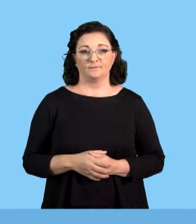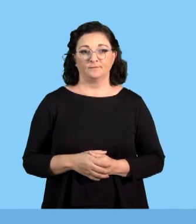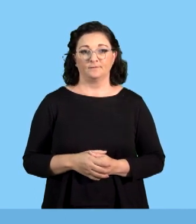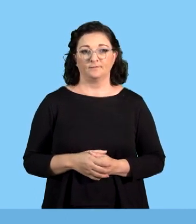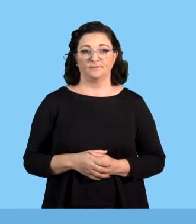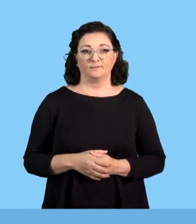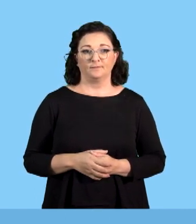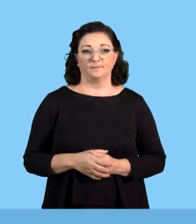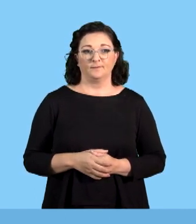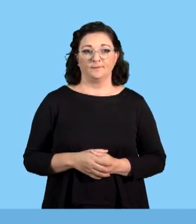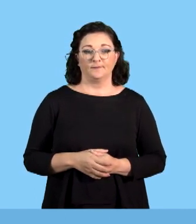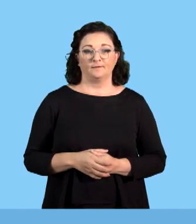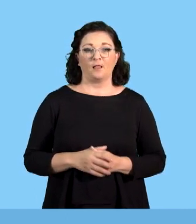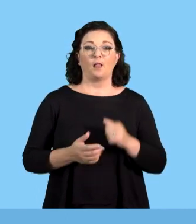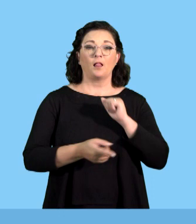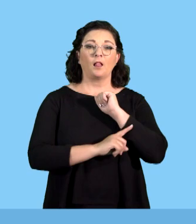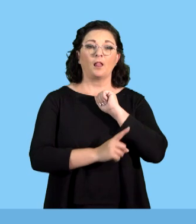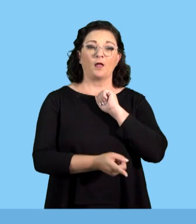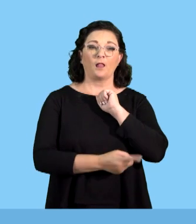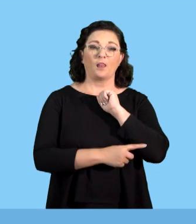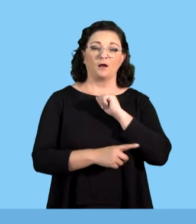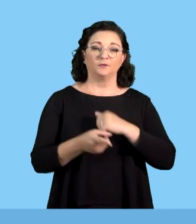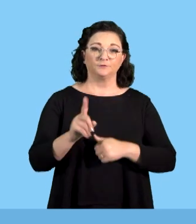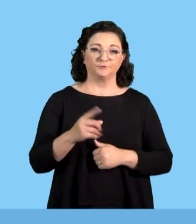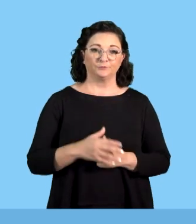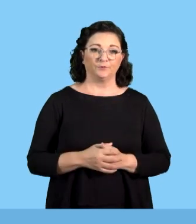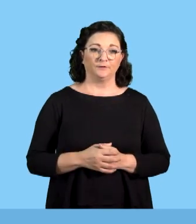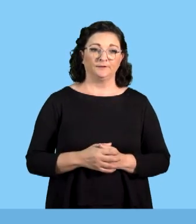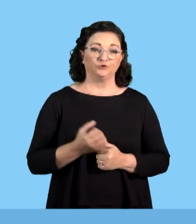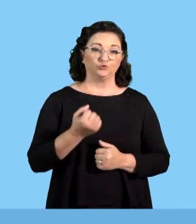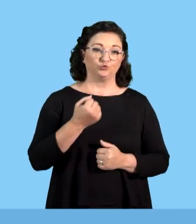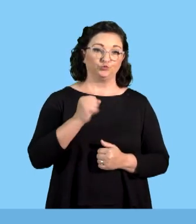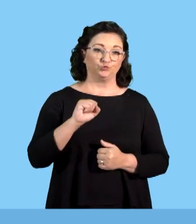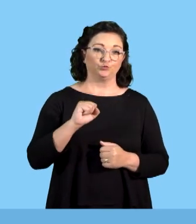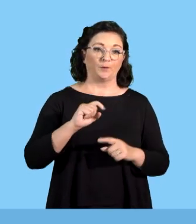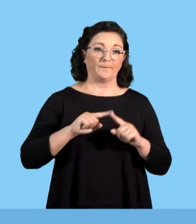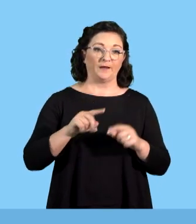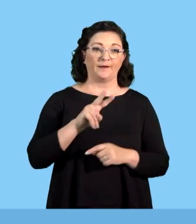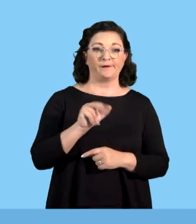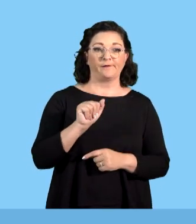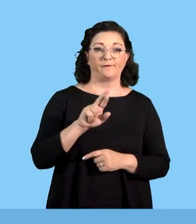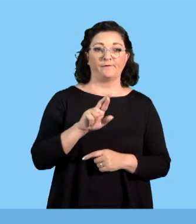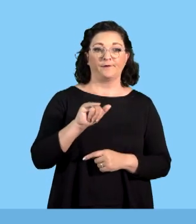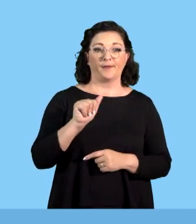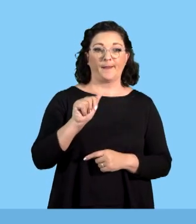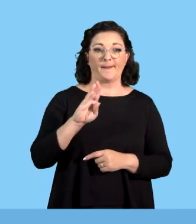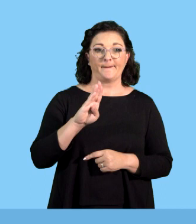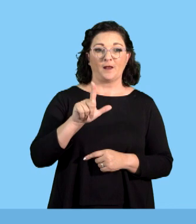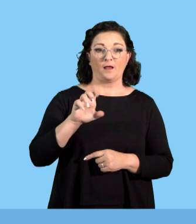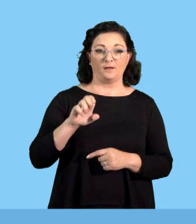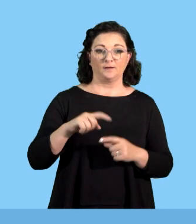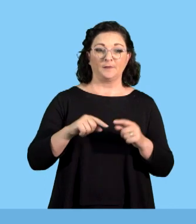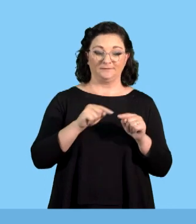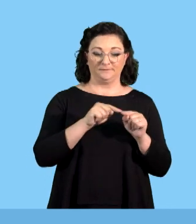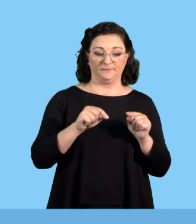an open switch. And then the last one being a variable resistor. The symbol for a variable resistor, as we have said, it is